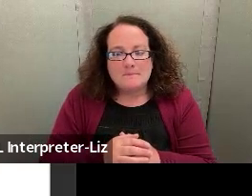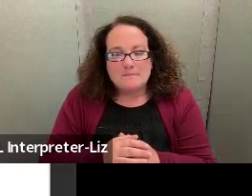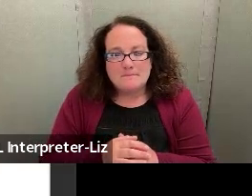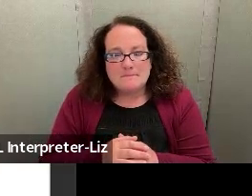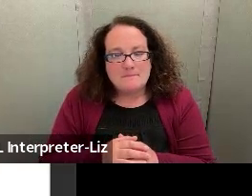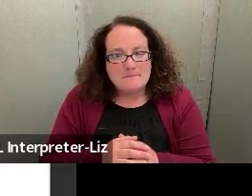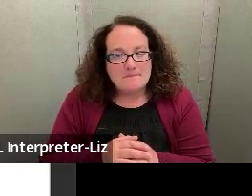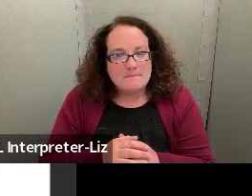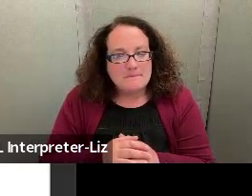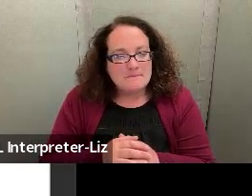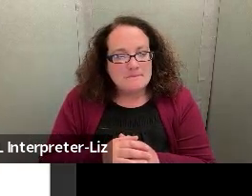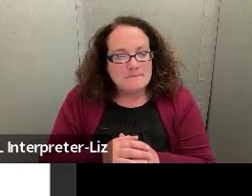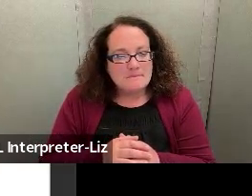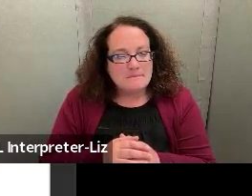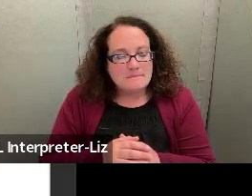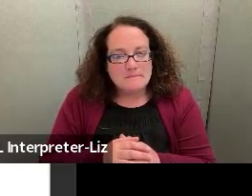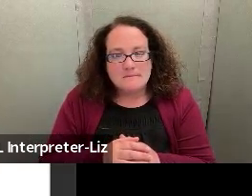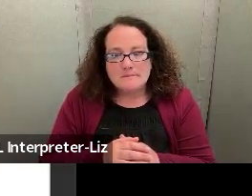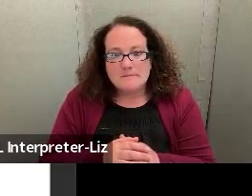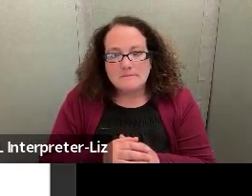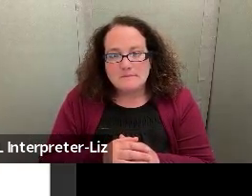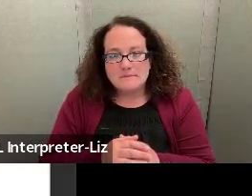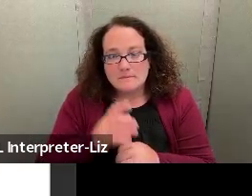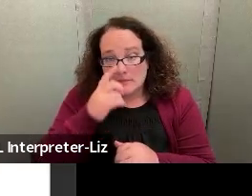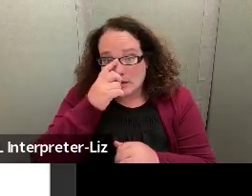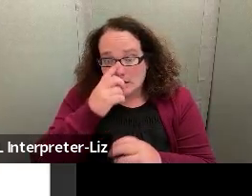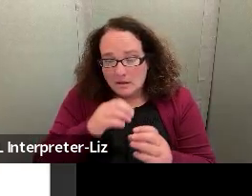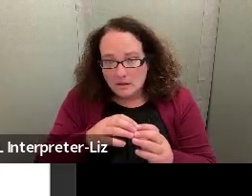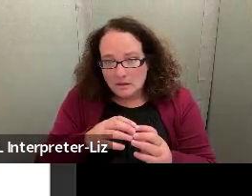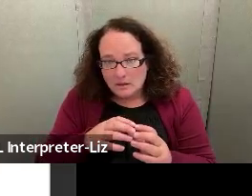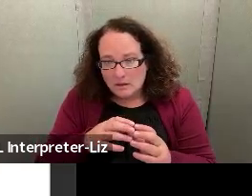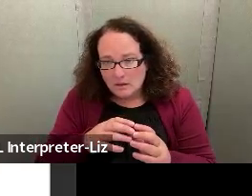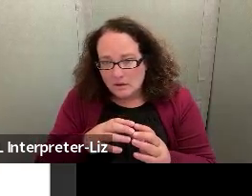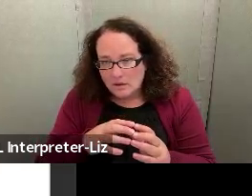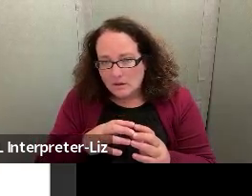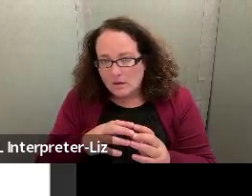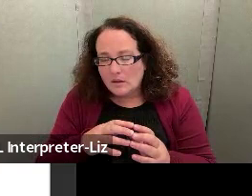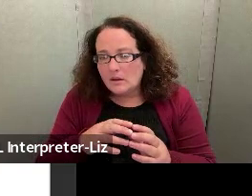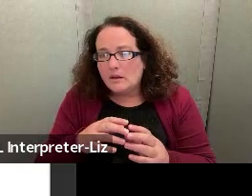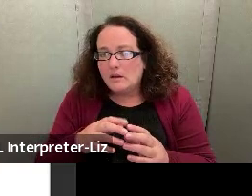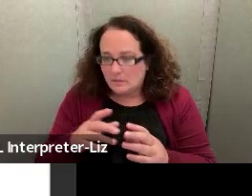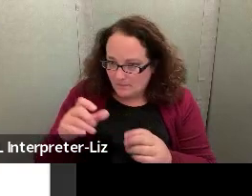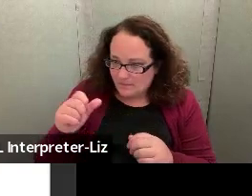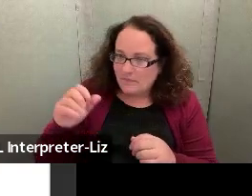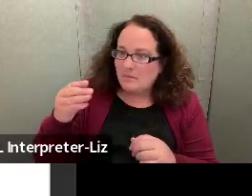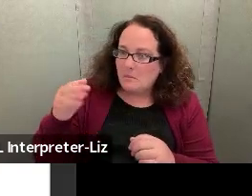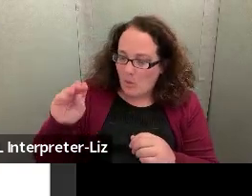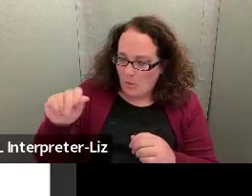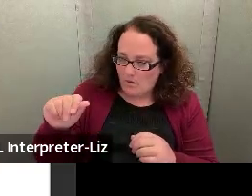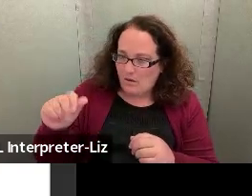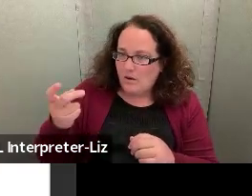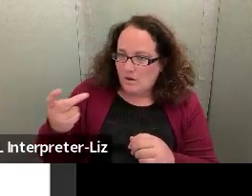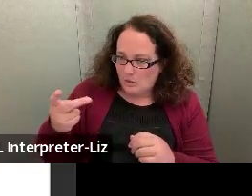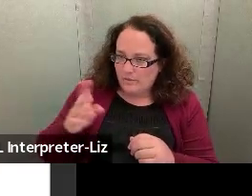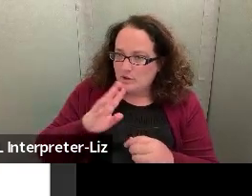Cool. Will this ever be in market accessible to other people? yeah, so Mona and I have talked about